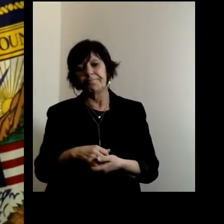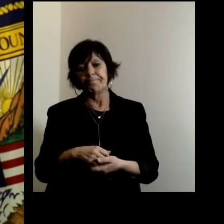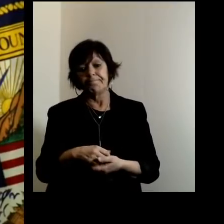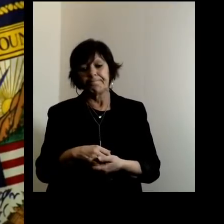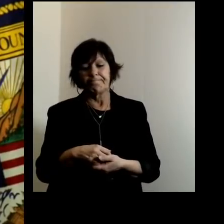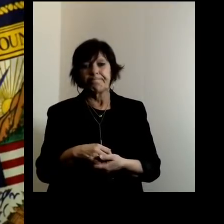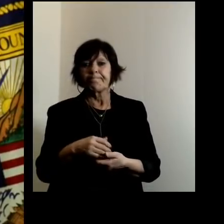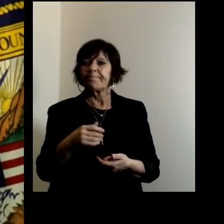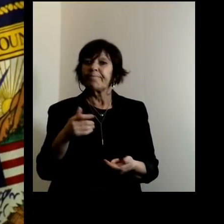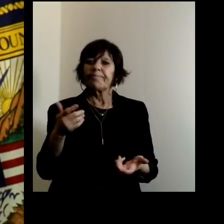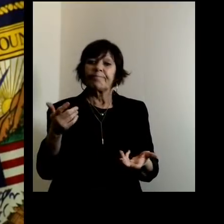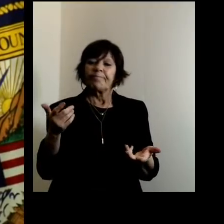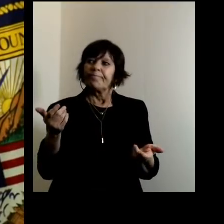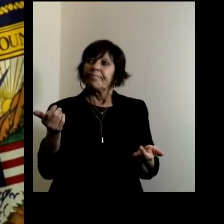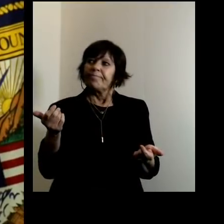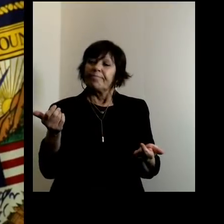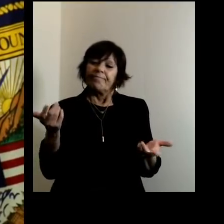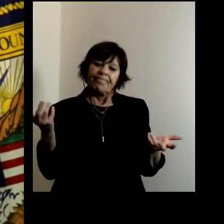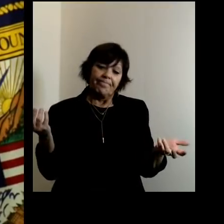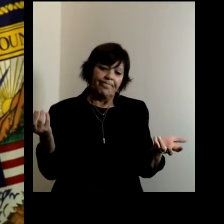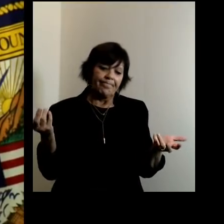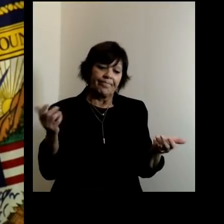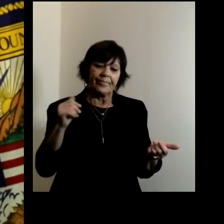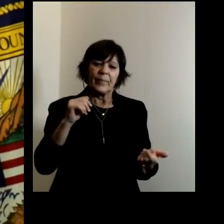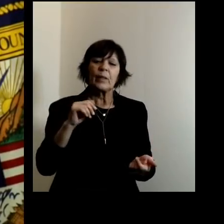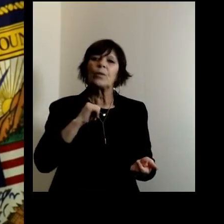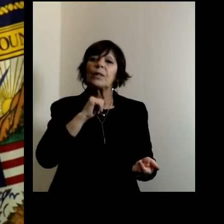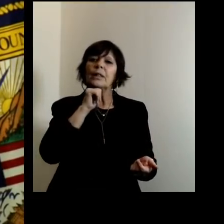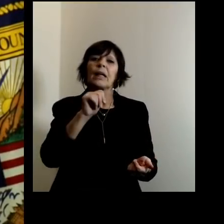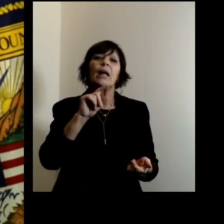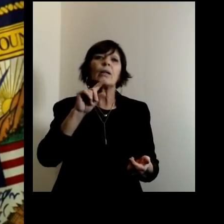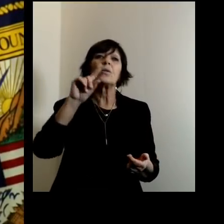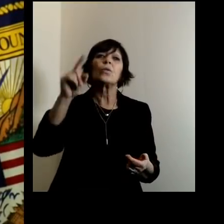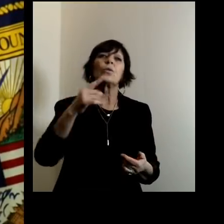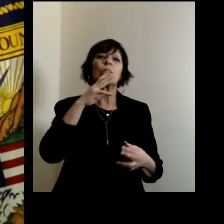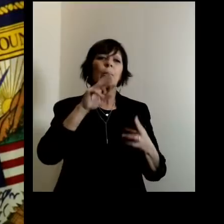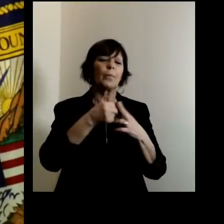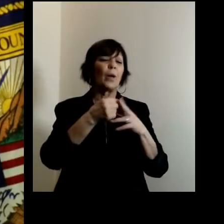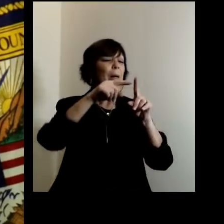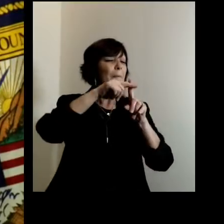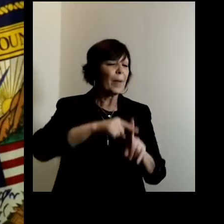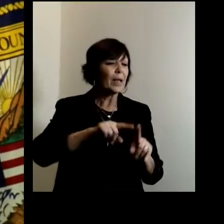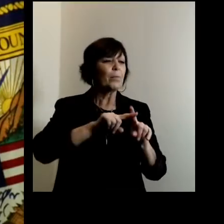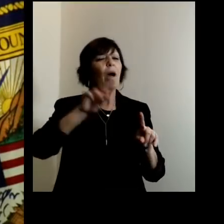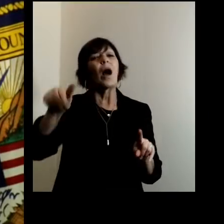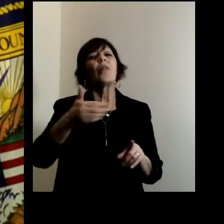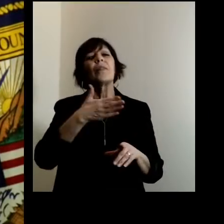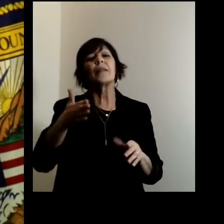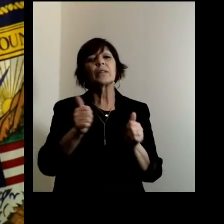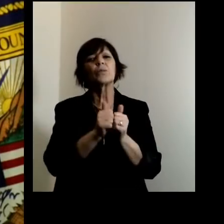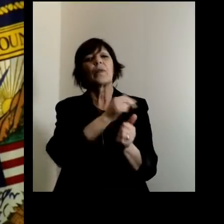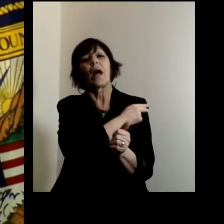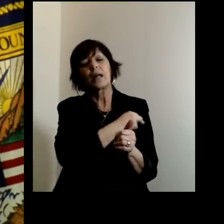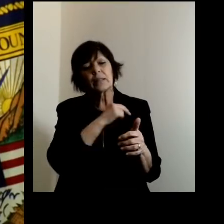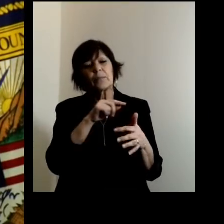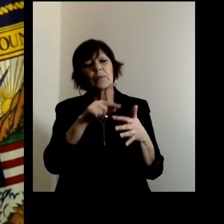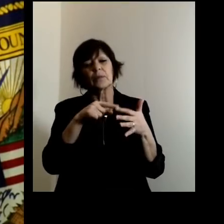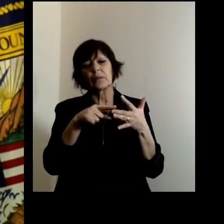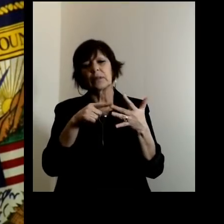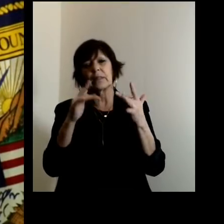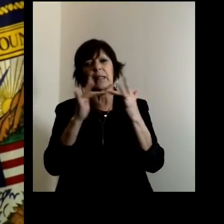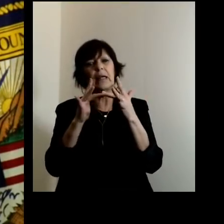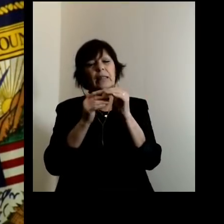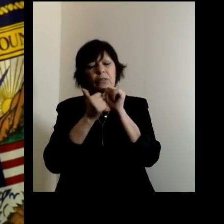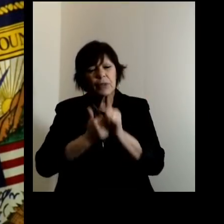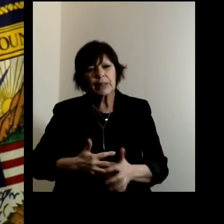Health on many different avenues, not just particulars associated with cases, but the other things we're seeing with regards to hospitalizations and contact tracing